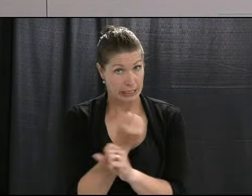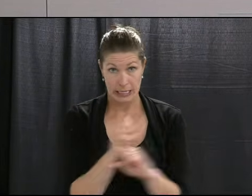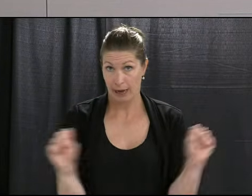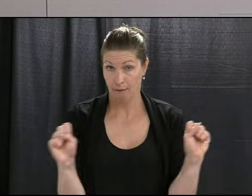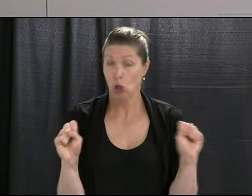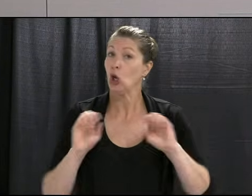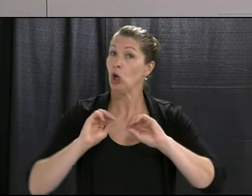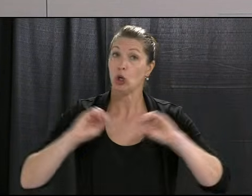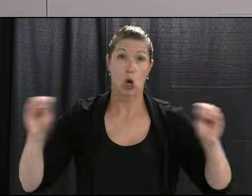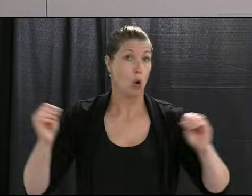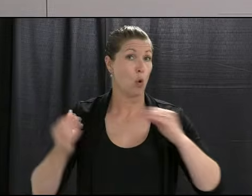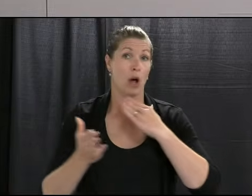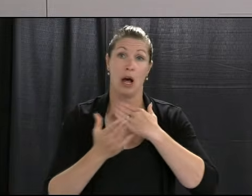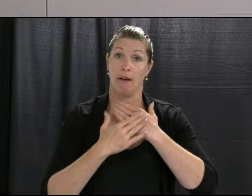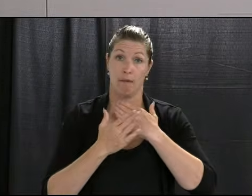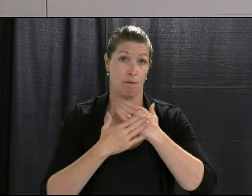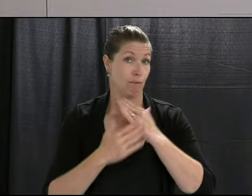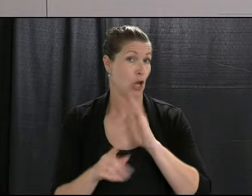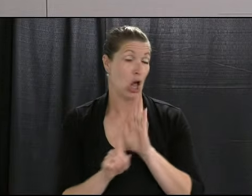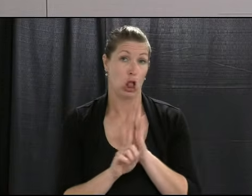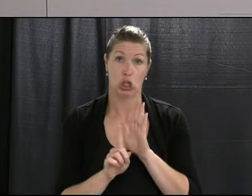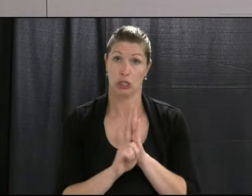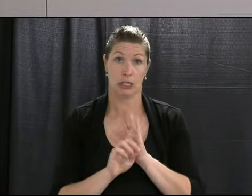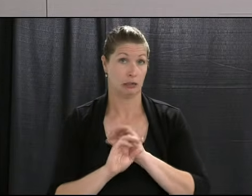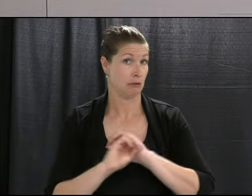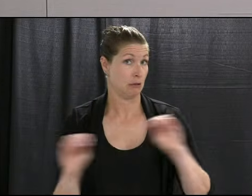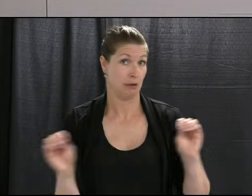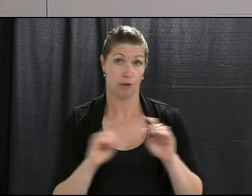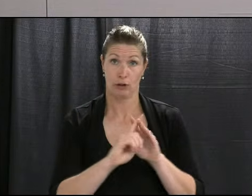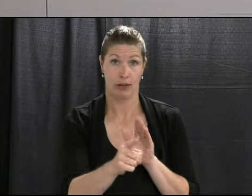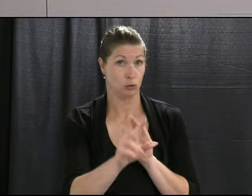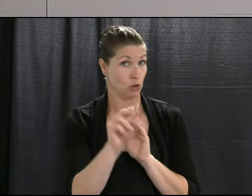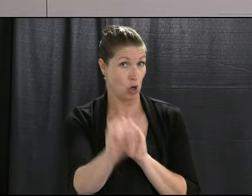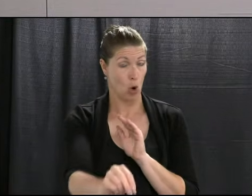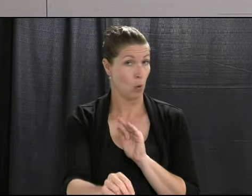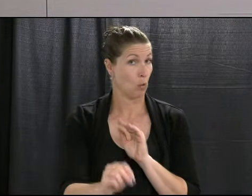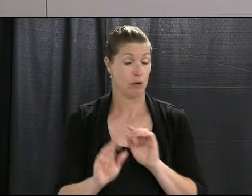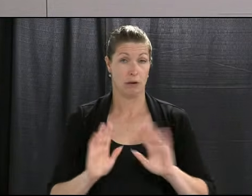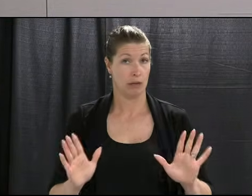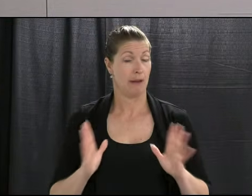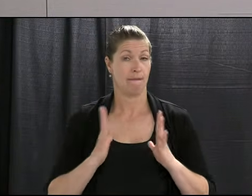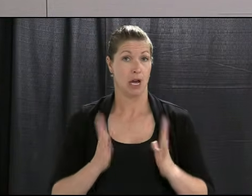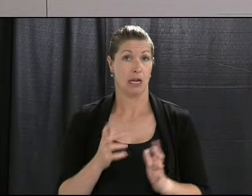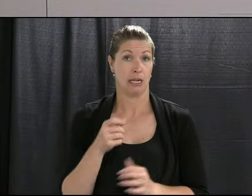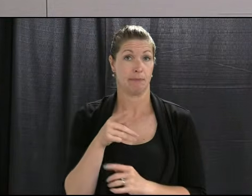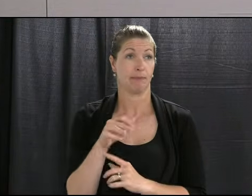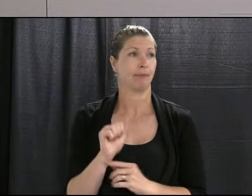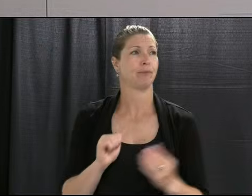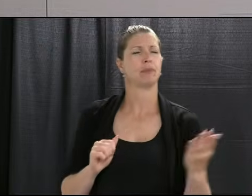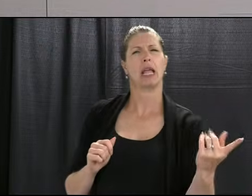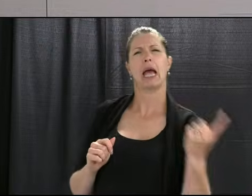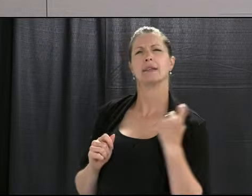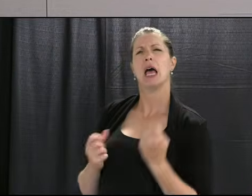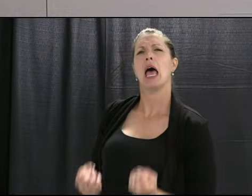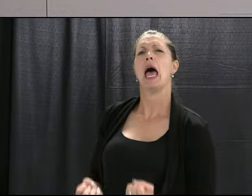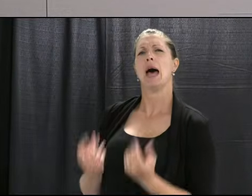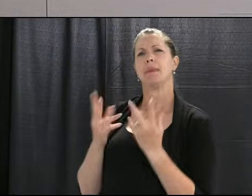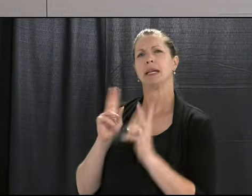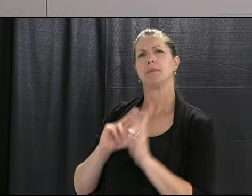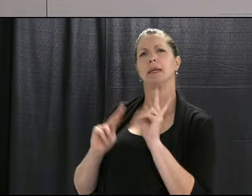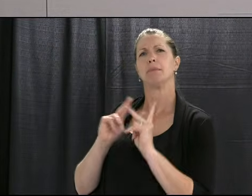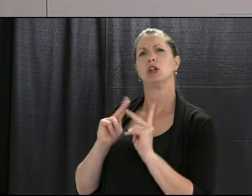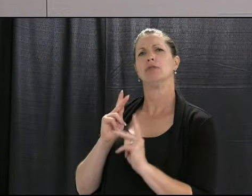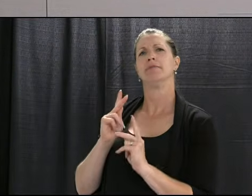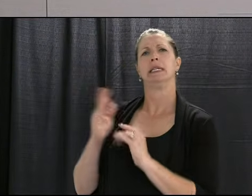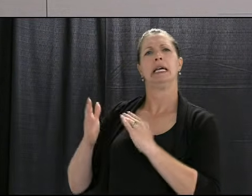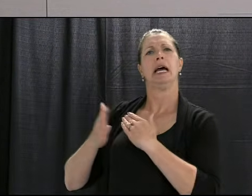alone evacuation order, and that includes the evacuees at Persalvic School right now. How many people in total are under evacuation order right now? How big has this